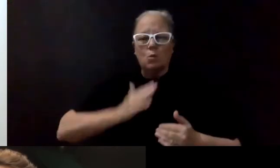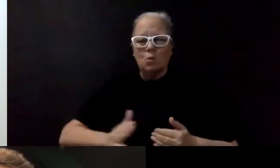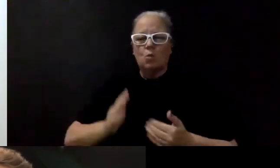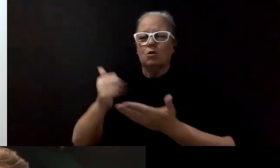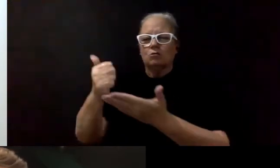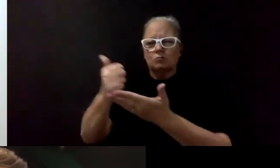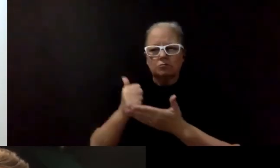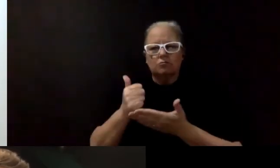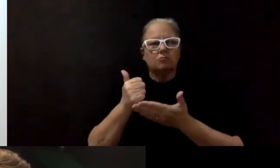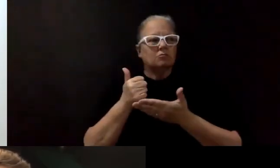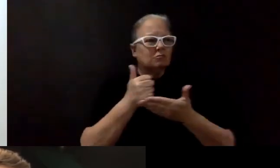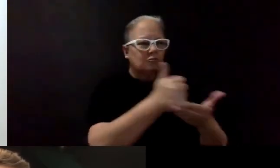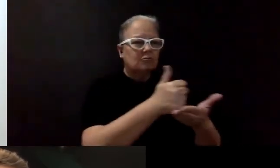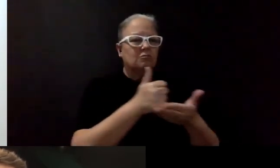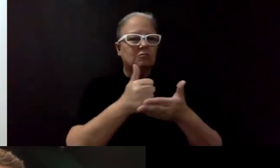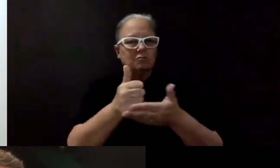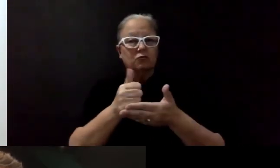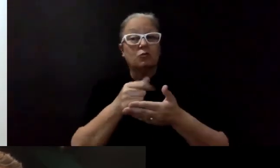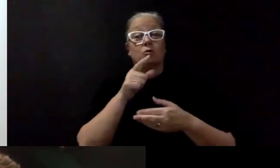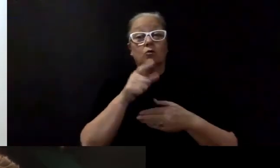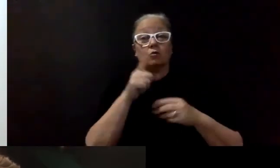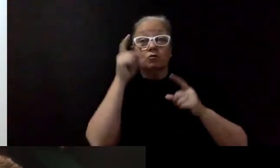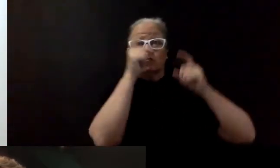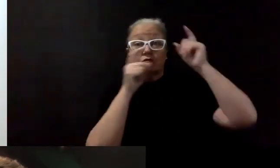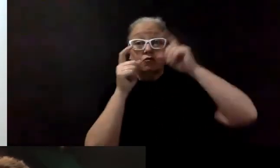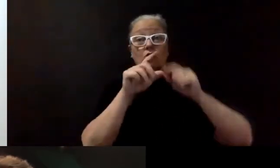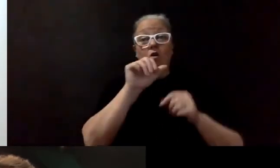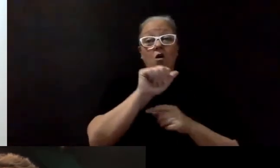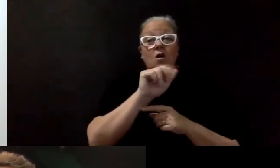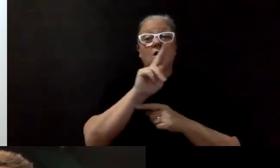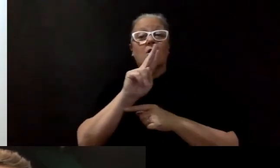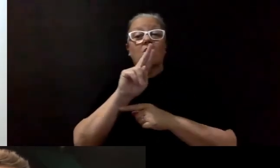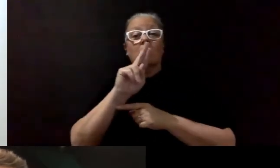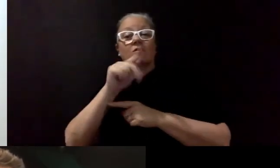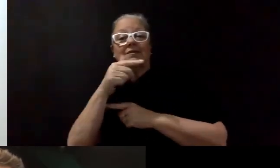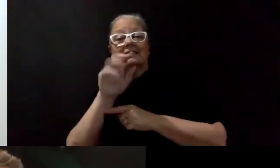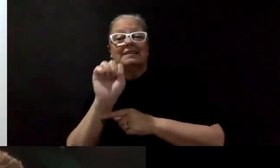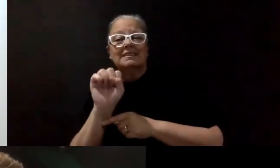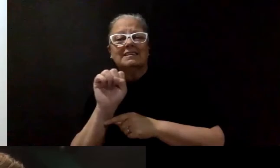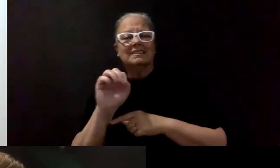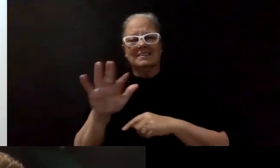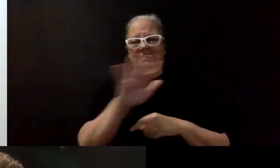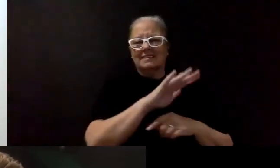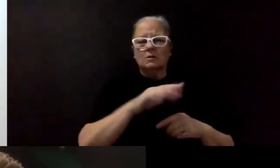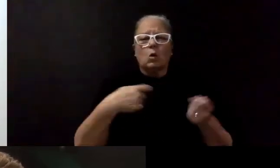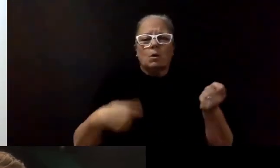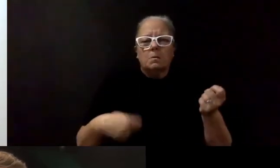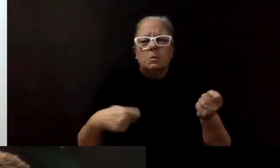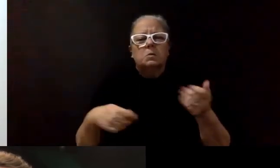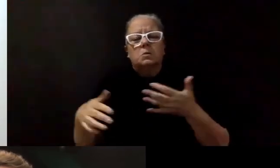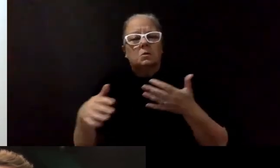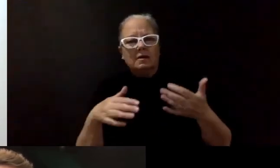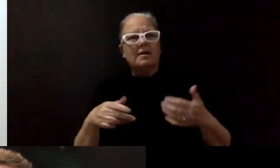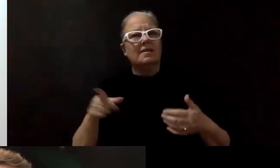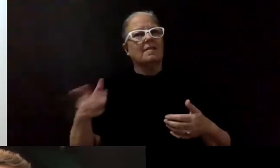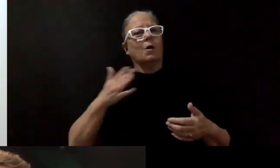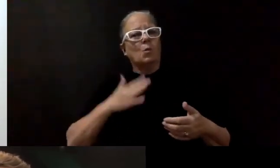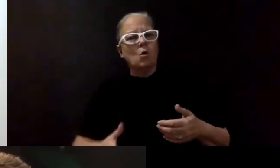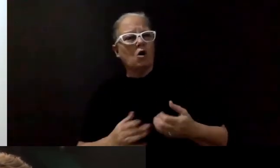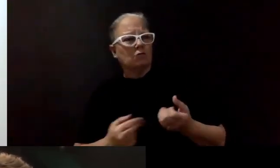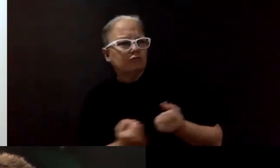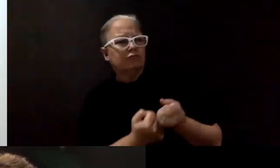especially in the creative sector, they know how tricky it is to actually begin a creative career. And so for them, they want to give